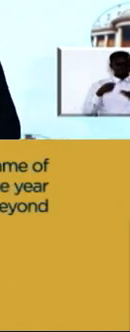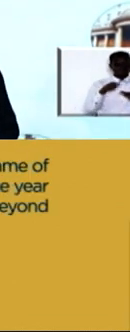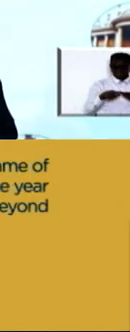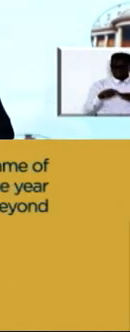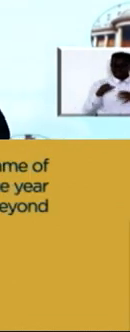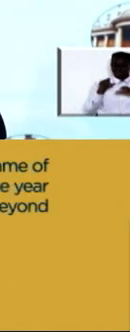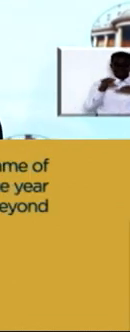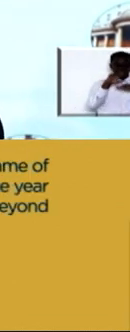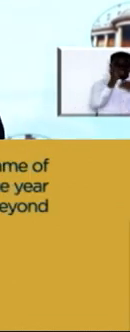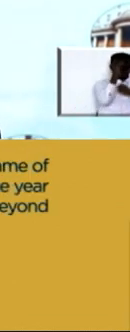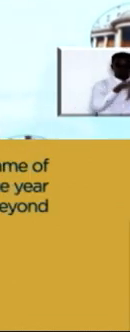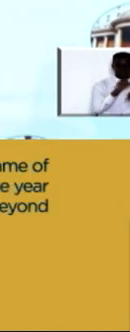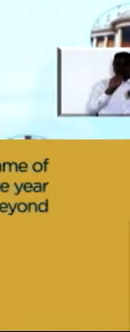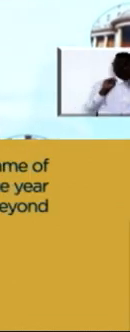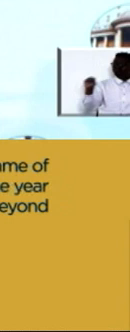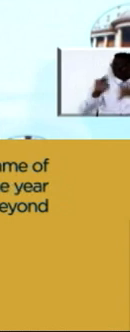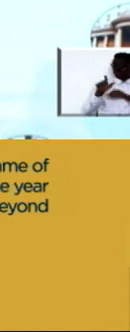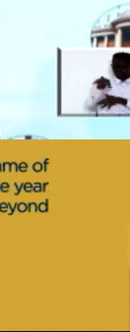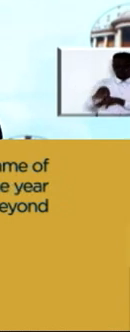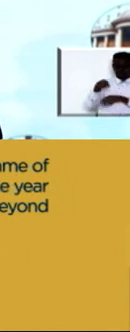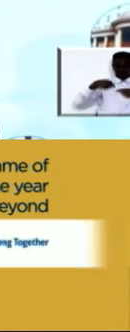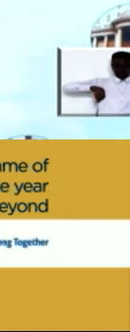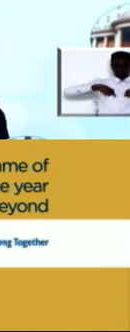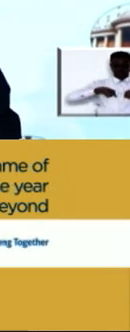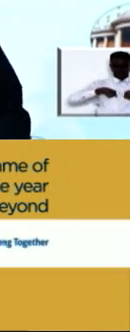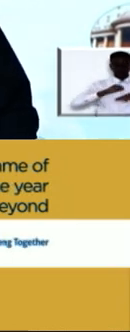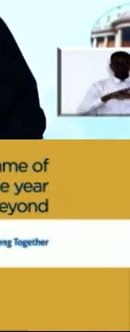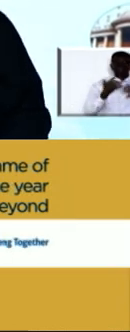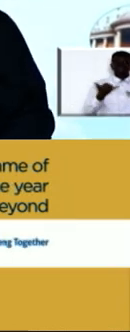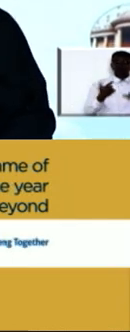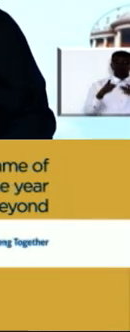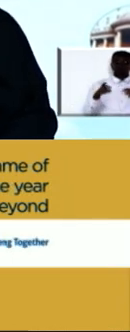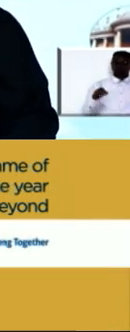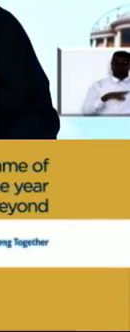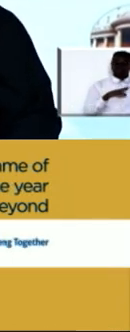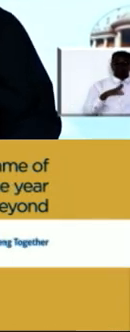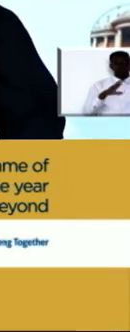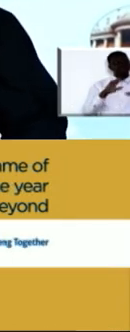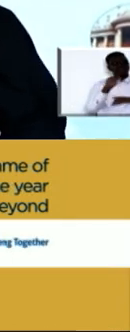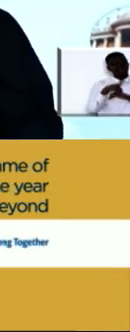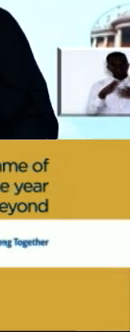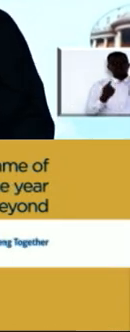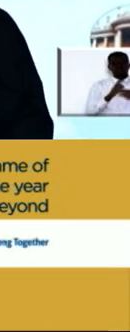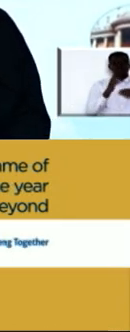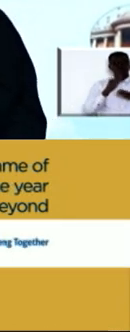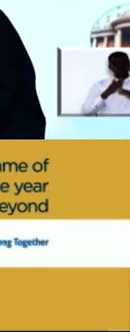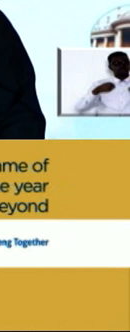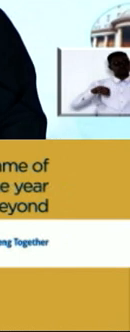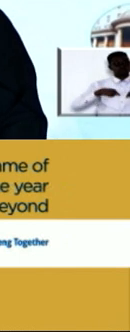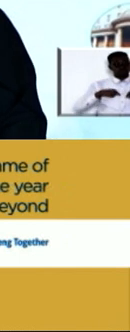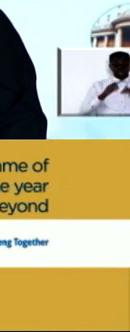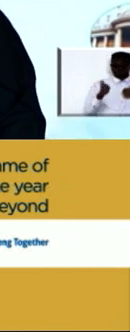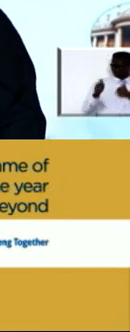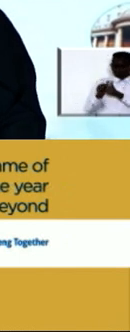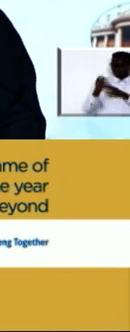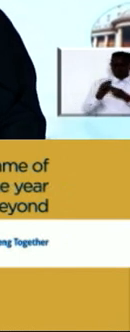specific corridors of our province. We are now ready, after doing our work in